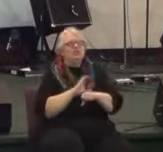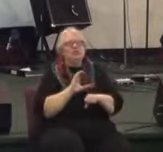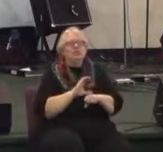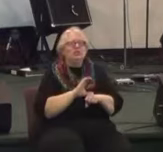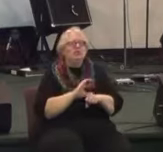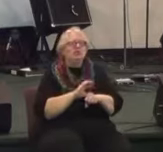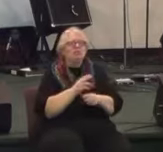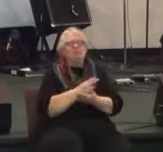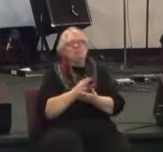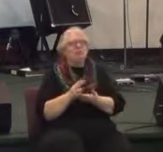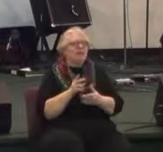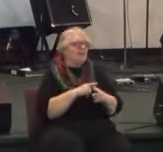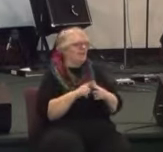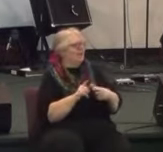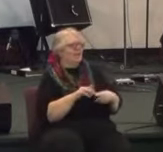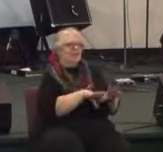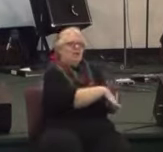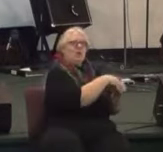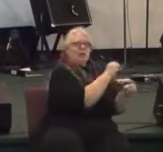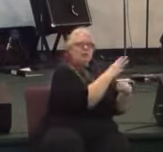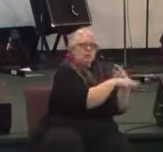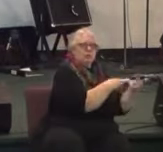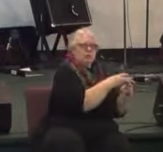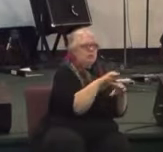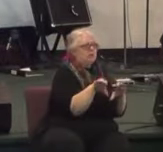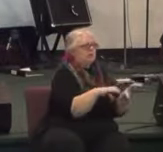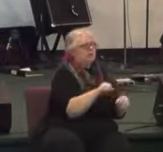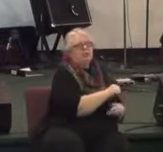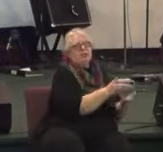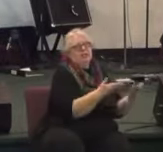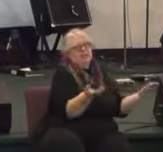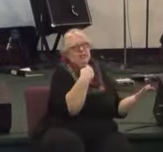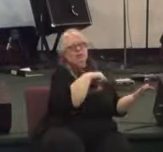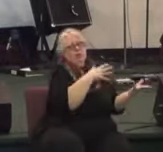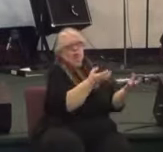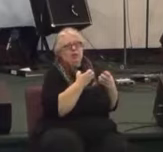to. It will bite us very soon.